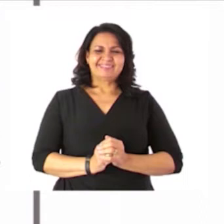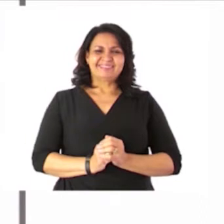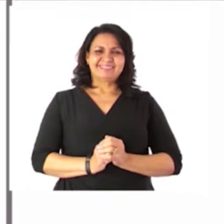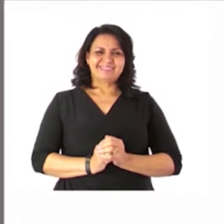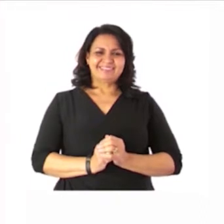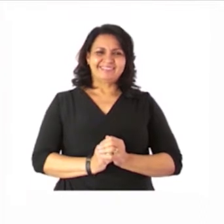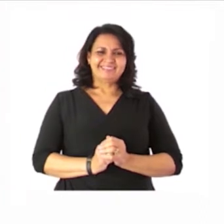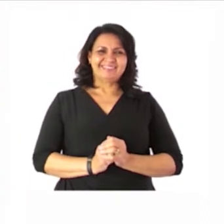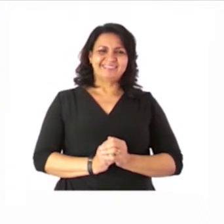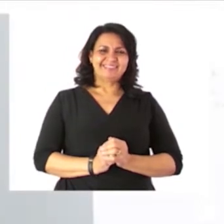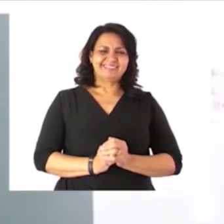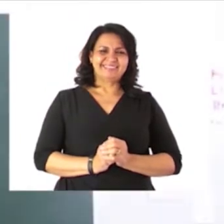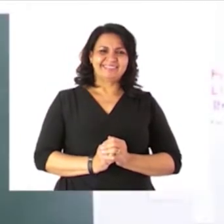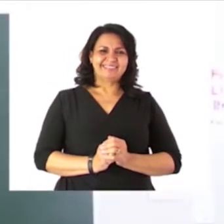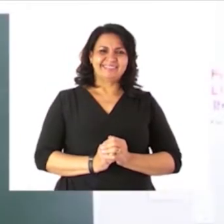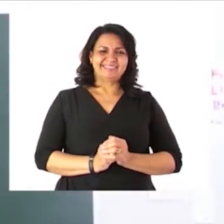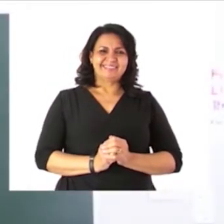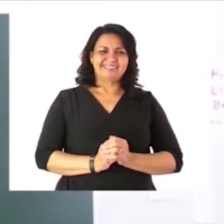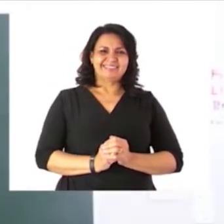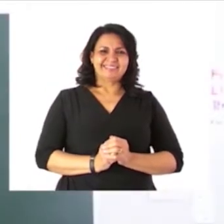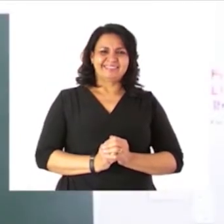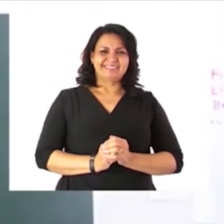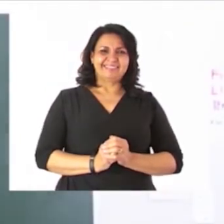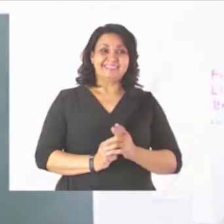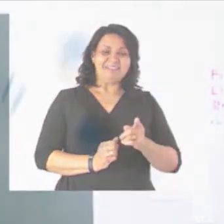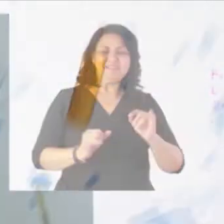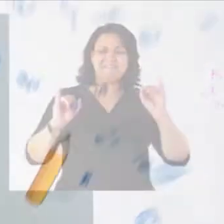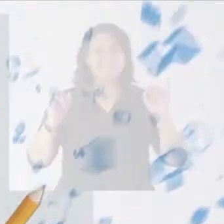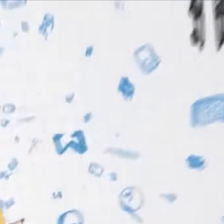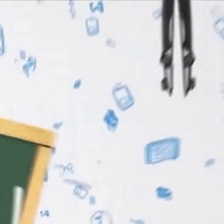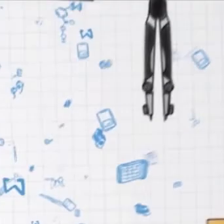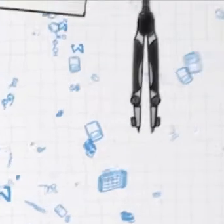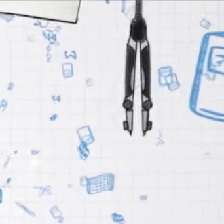see you are ready to learn. I hope you have fun.